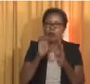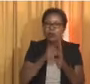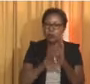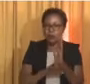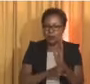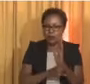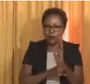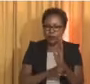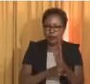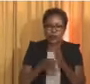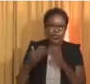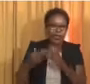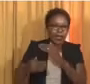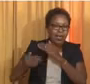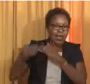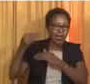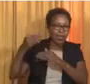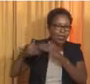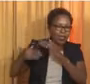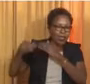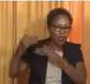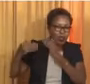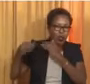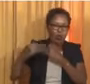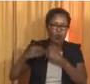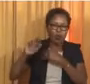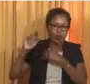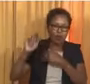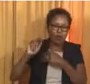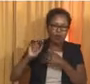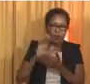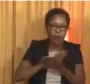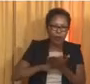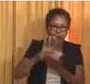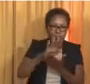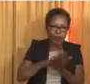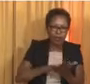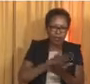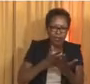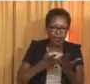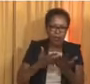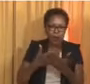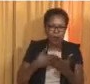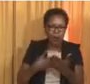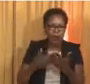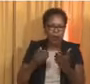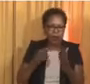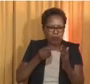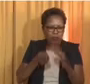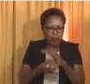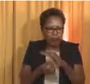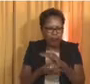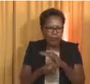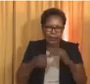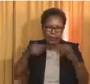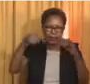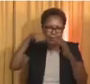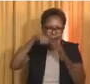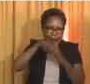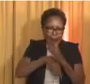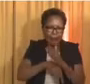The history of the emergence and evolution of the basic structure doctrine was comprehensively covered in the very